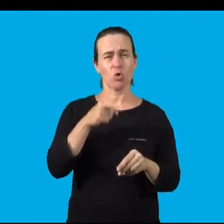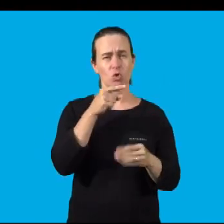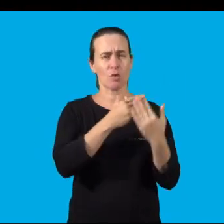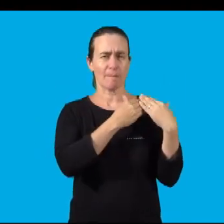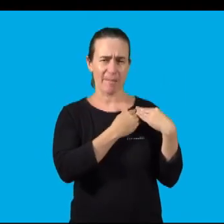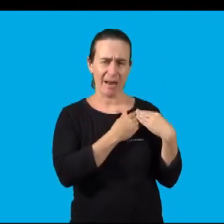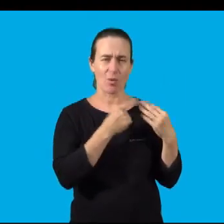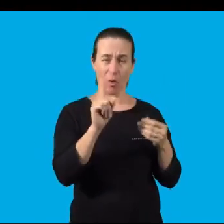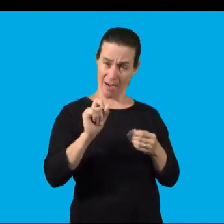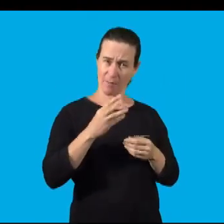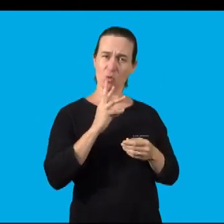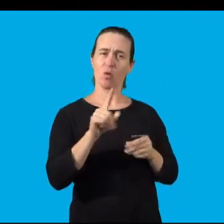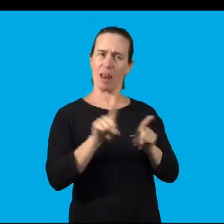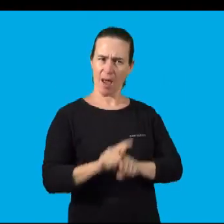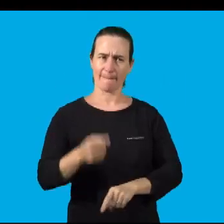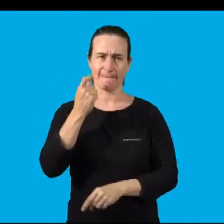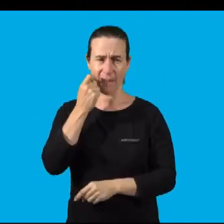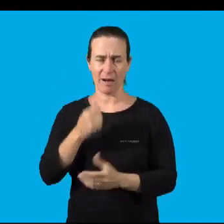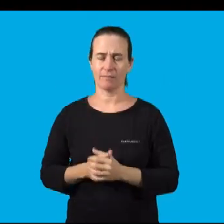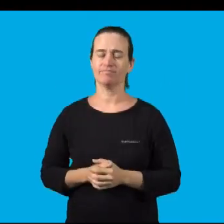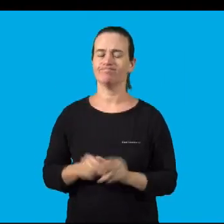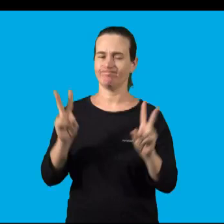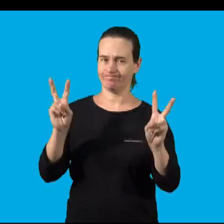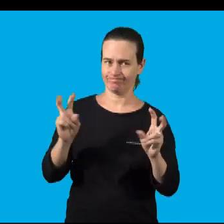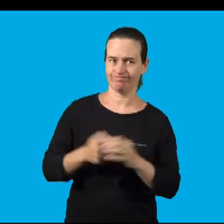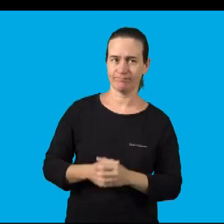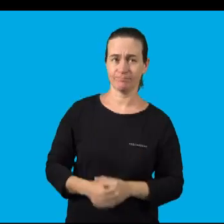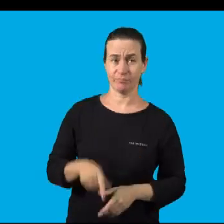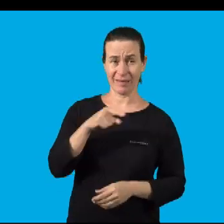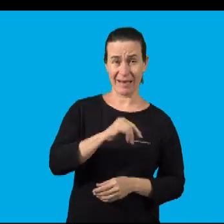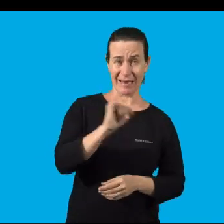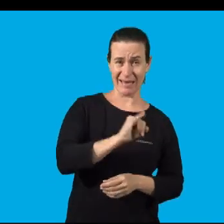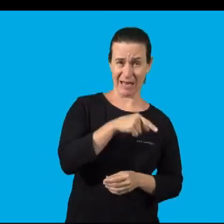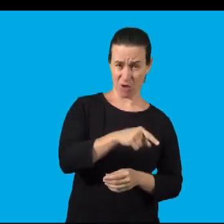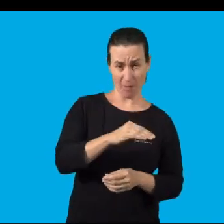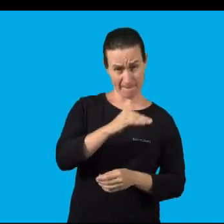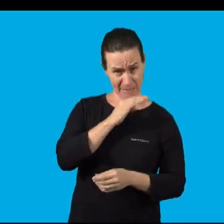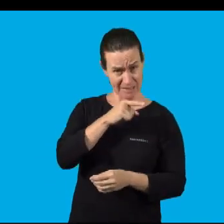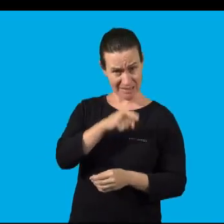bear your fortune like a man? Is Iago's assessment of Othello's behavior as being